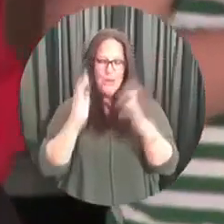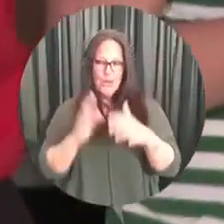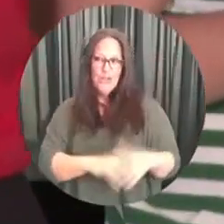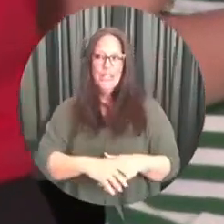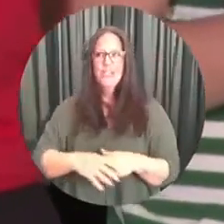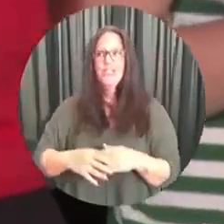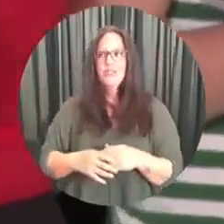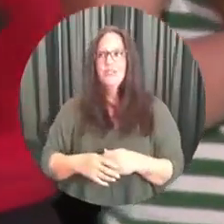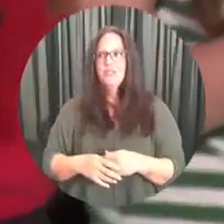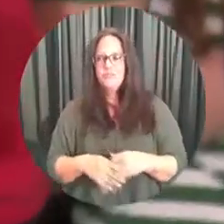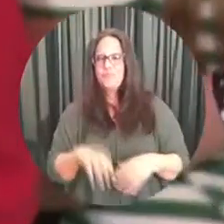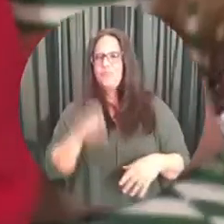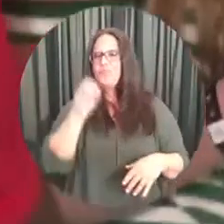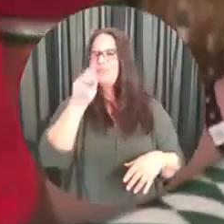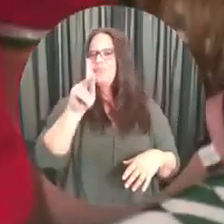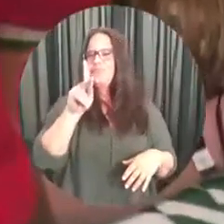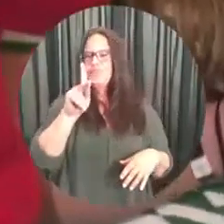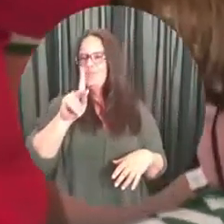Okay.